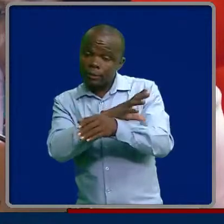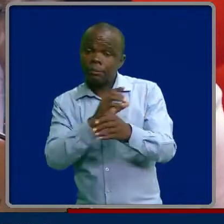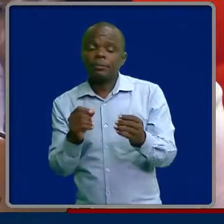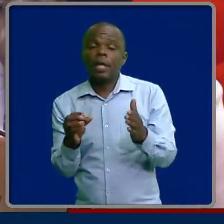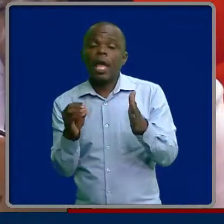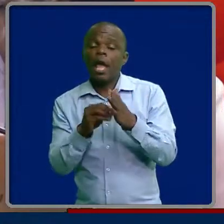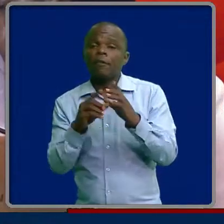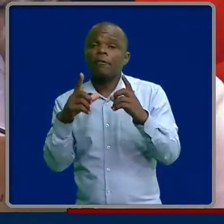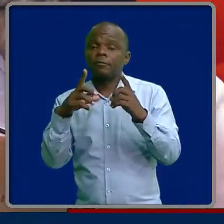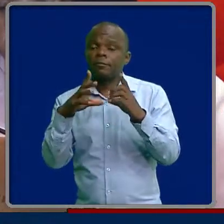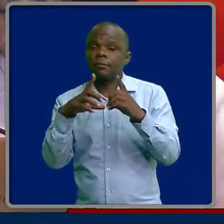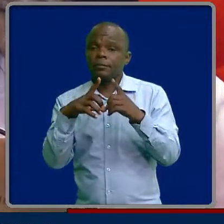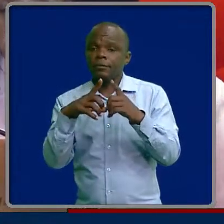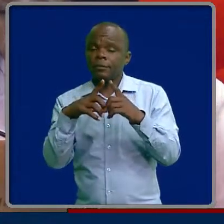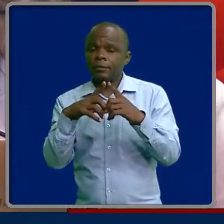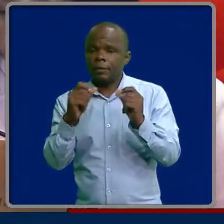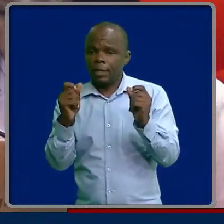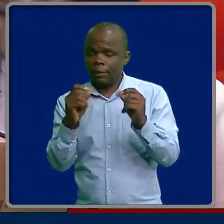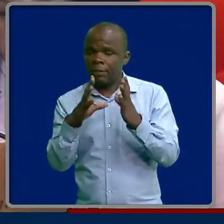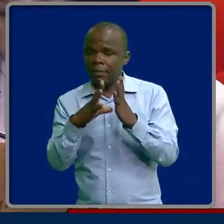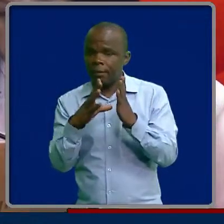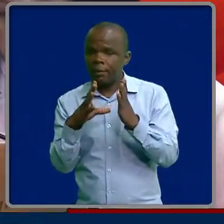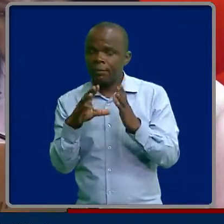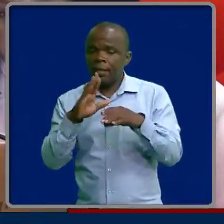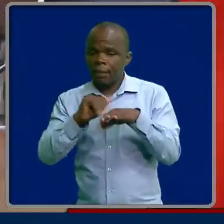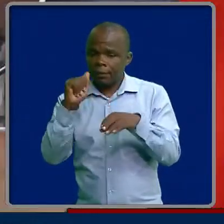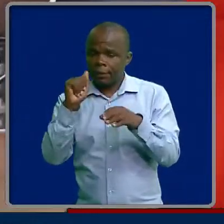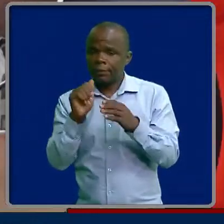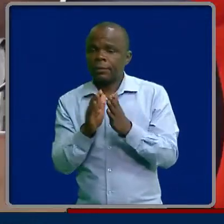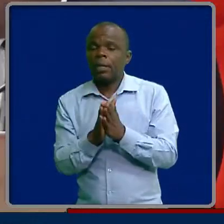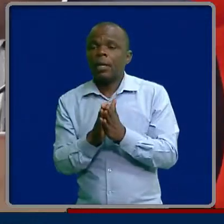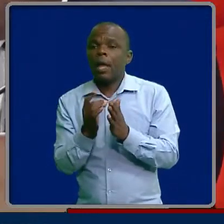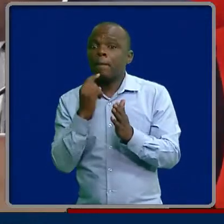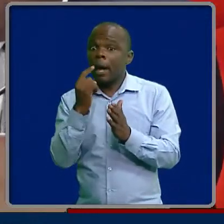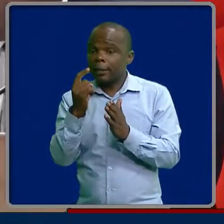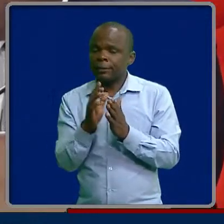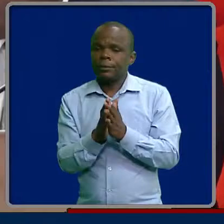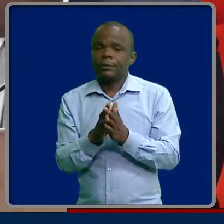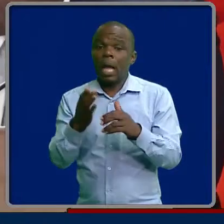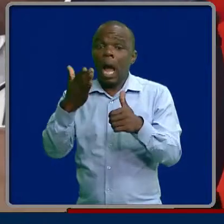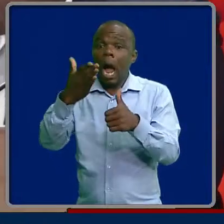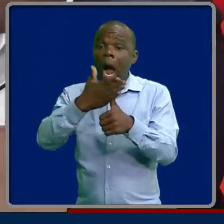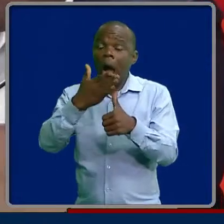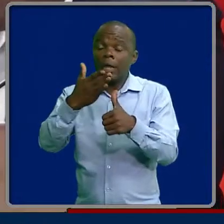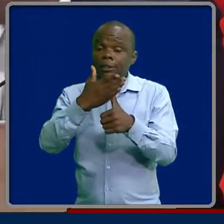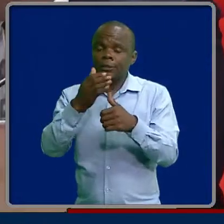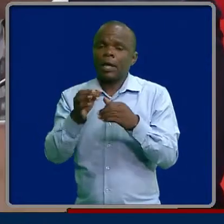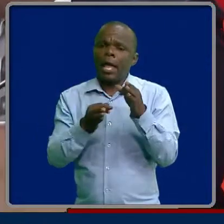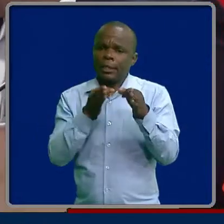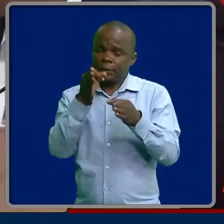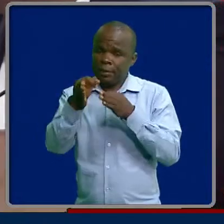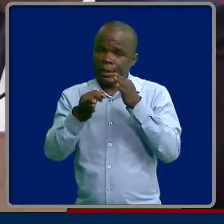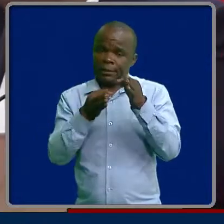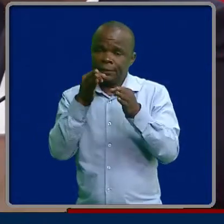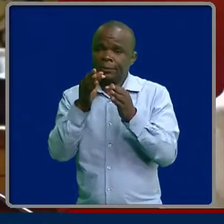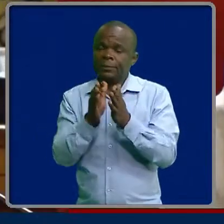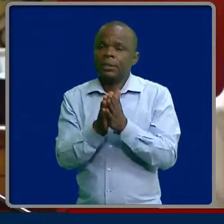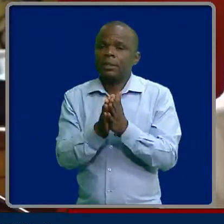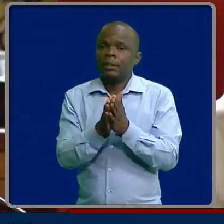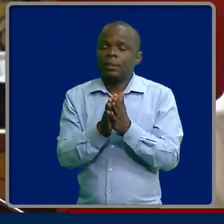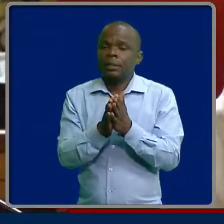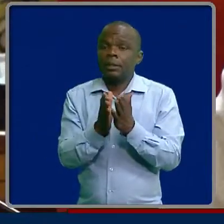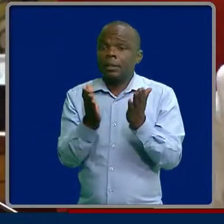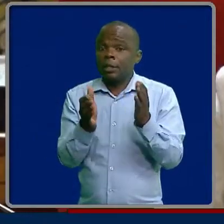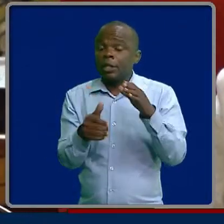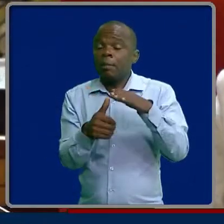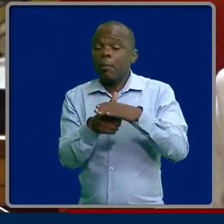In response, the Director of Legal Aid Eswatini, Lungile Makakula, clarified that the presumption of innocence